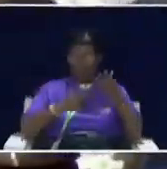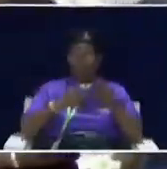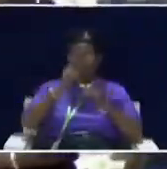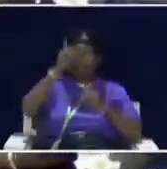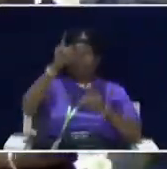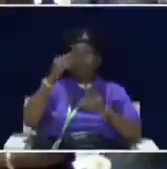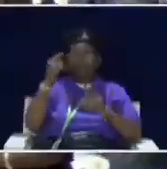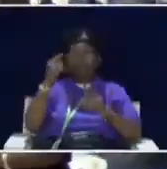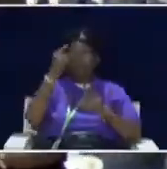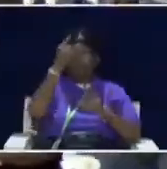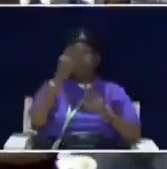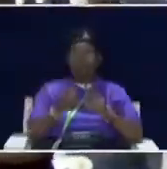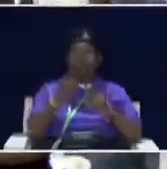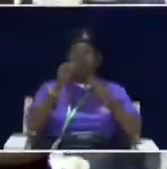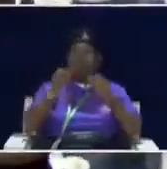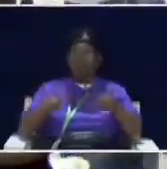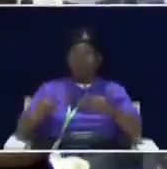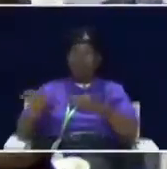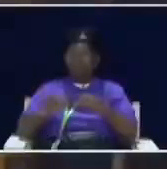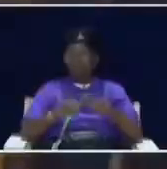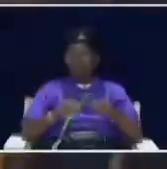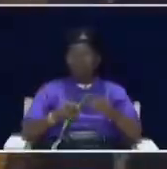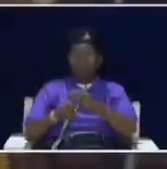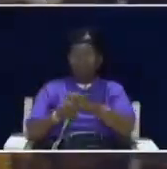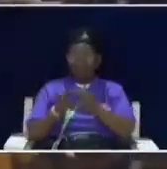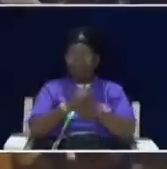Turn the tide against the enemy.